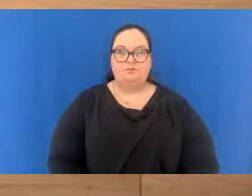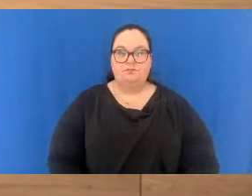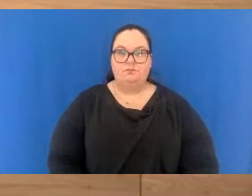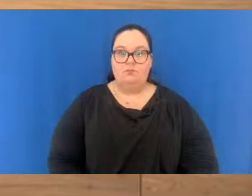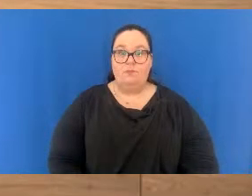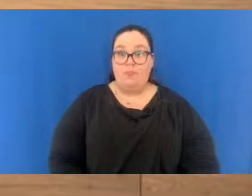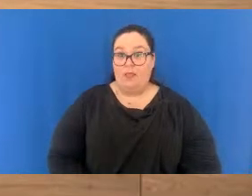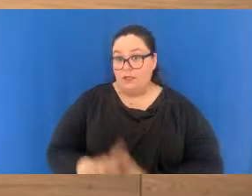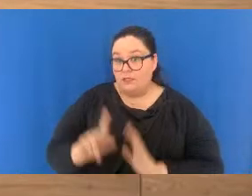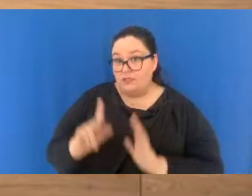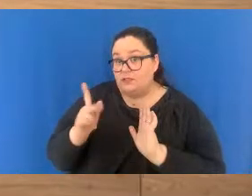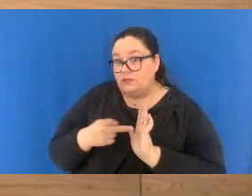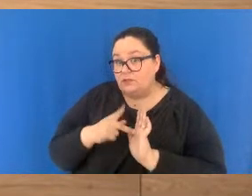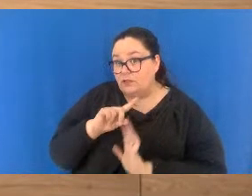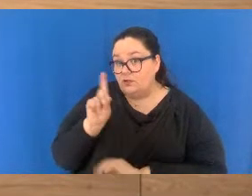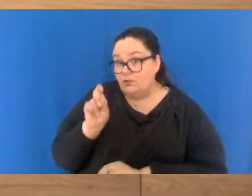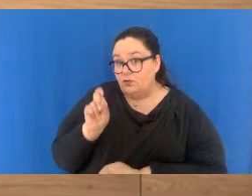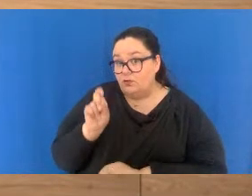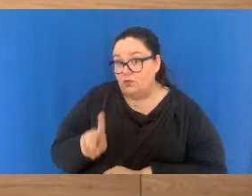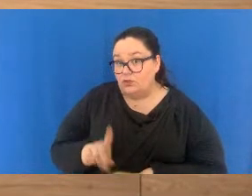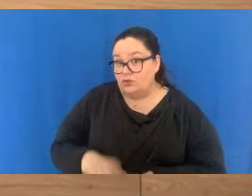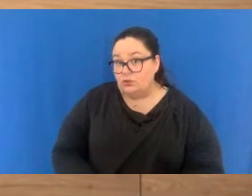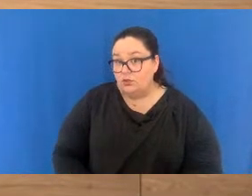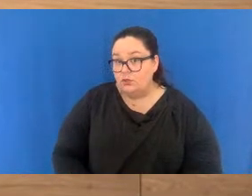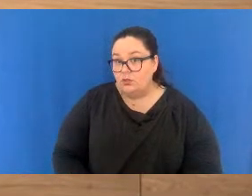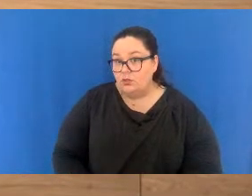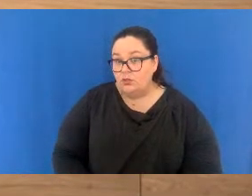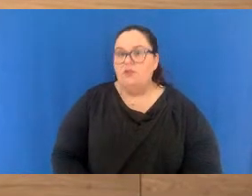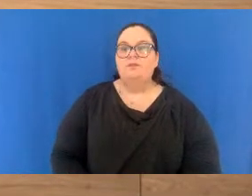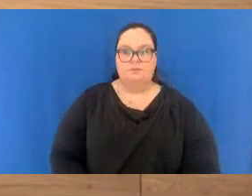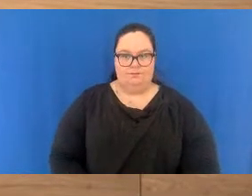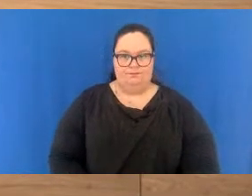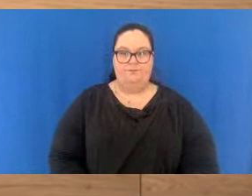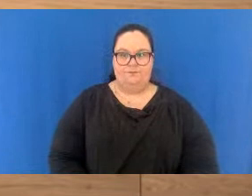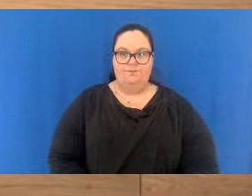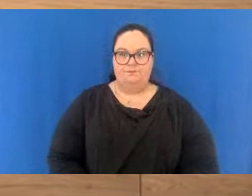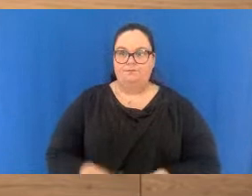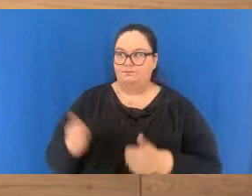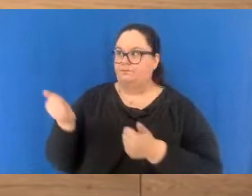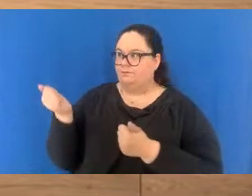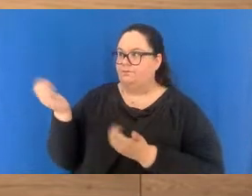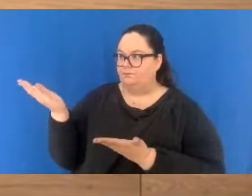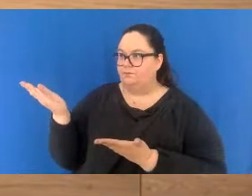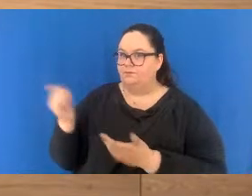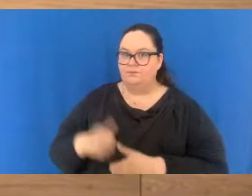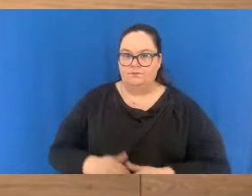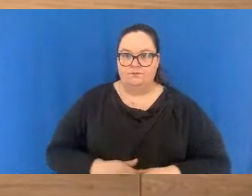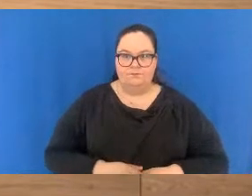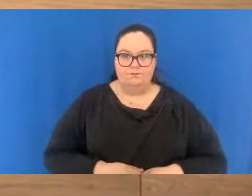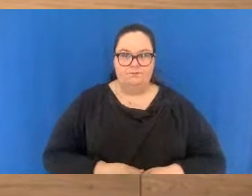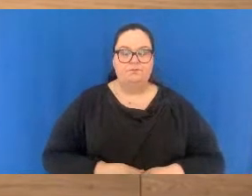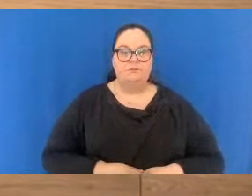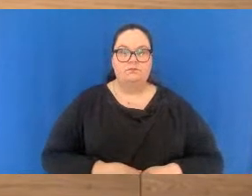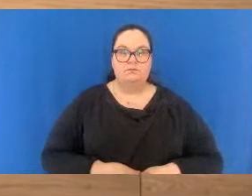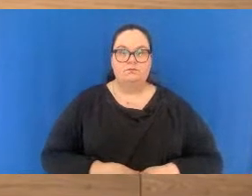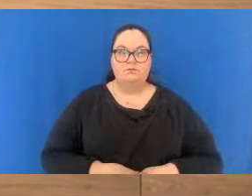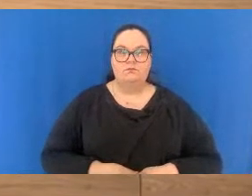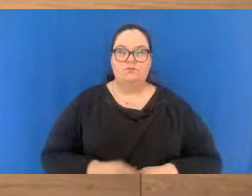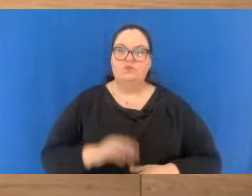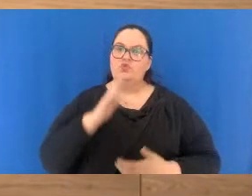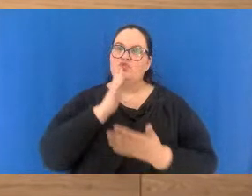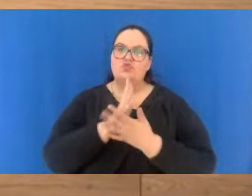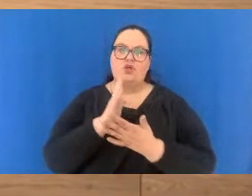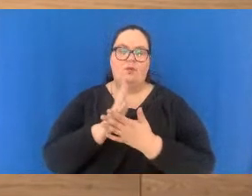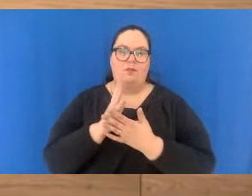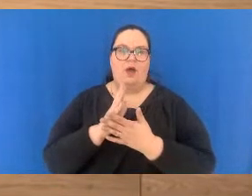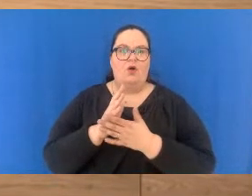Silberman, do you have a follow-up today? Yes, I have a follow-up for Dr. Russell. You spoke a lot today about variants. Could you tell us